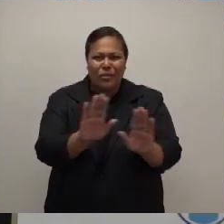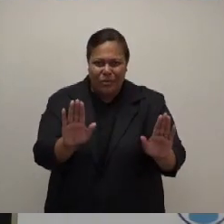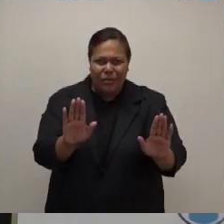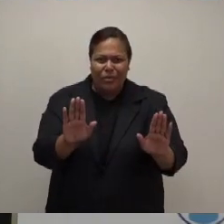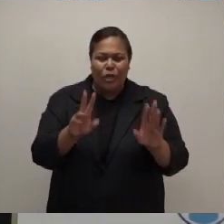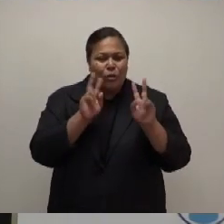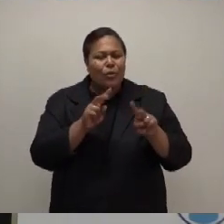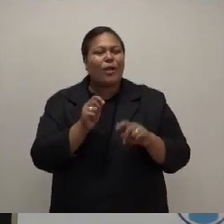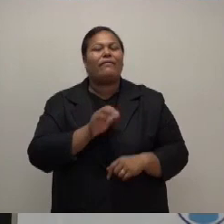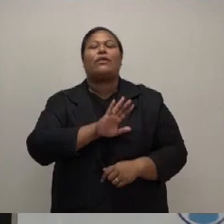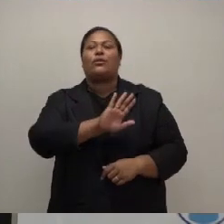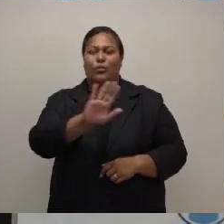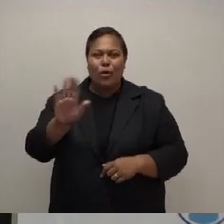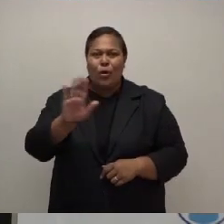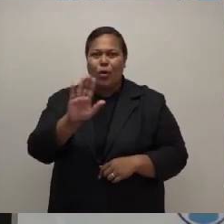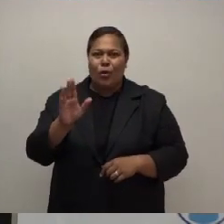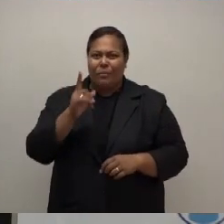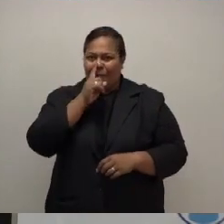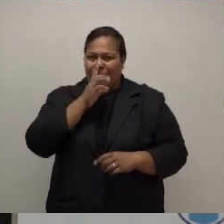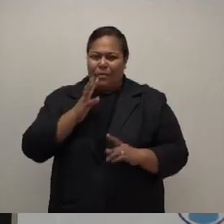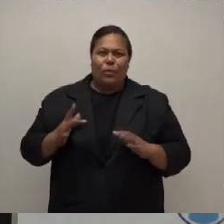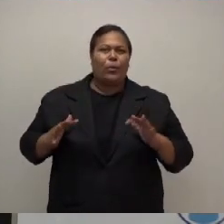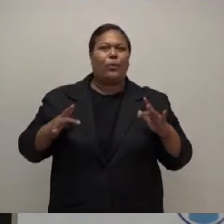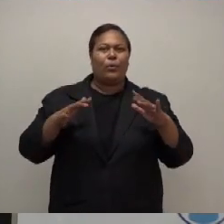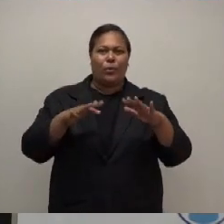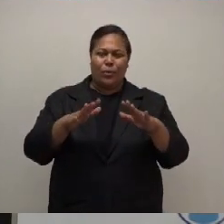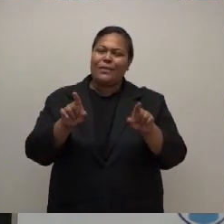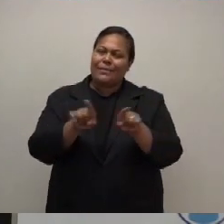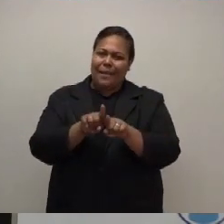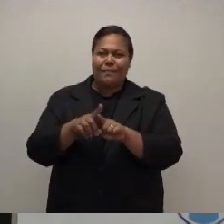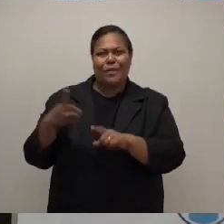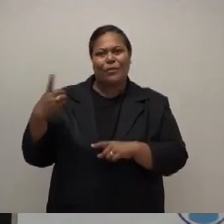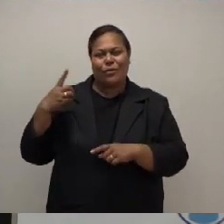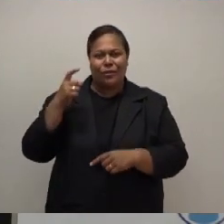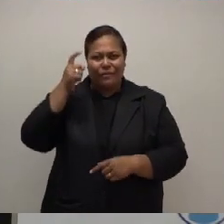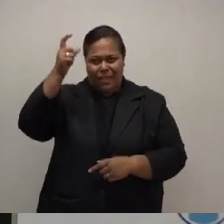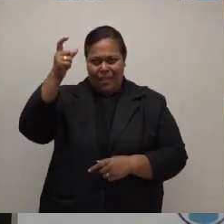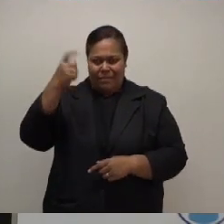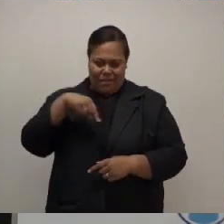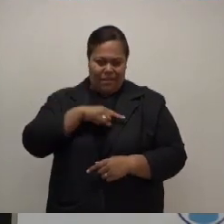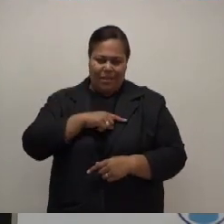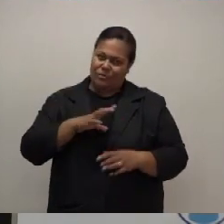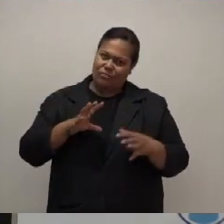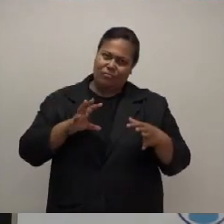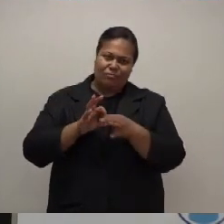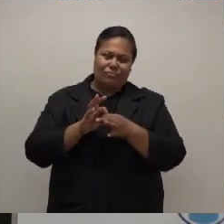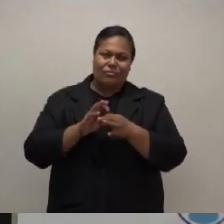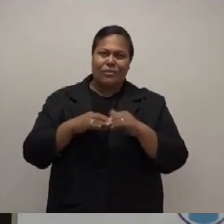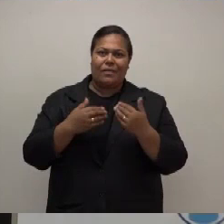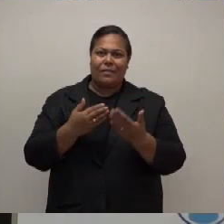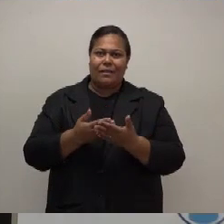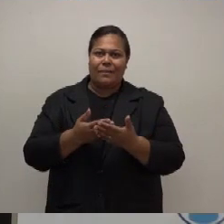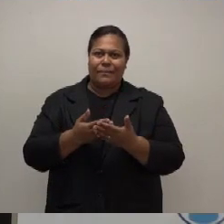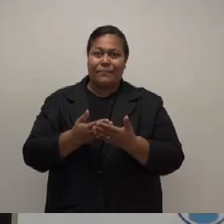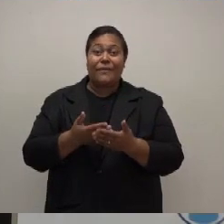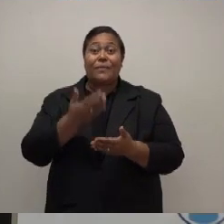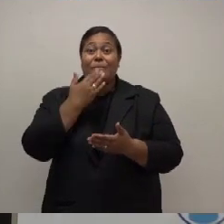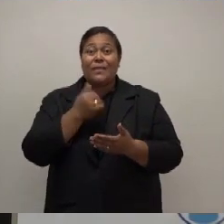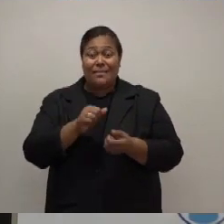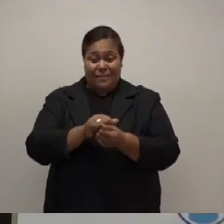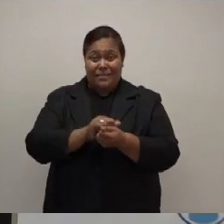worshippers with the same duty of care that is at the center of all our efforts. Set up hand washing